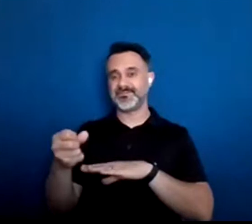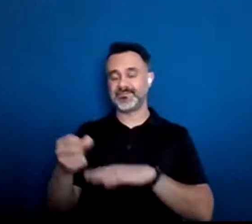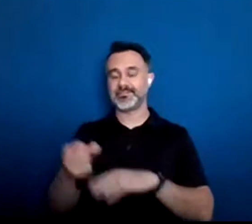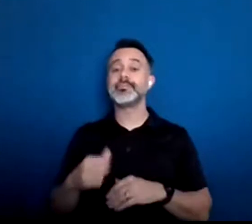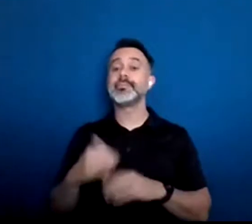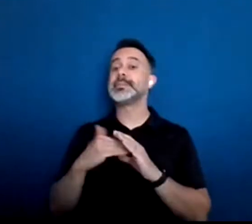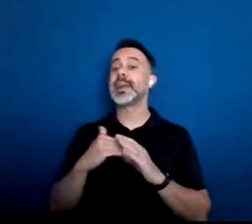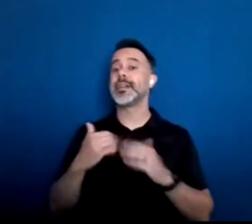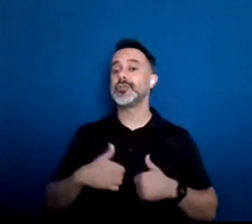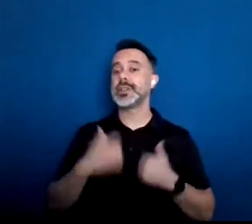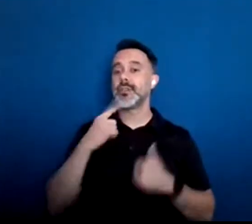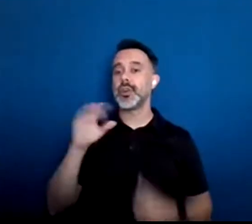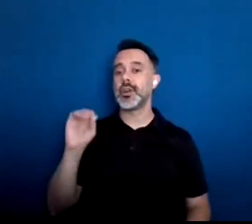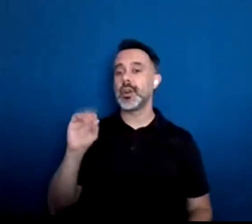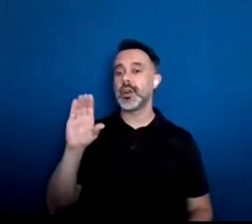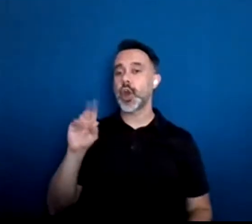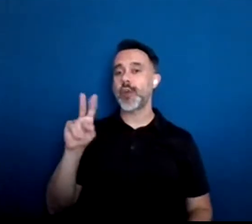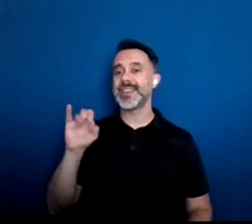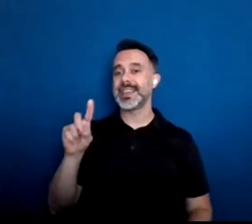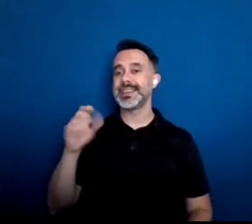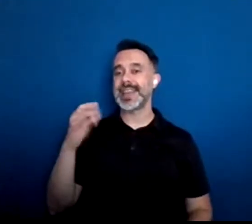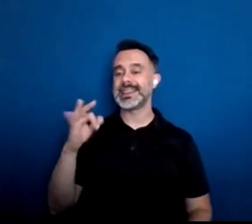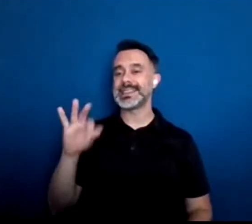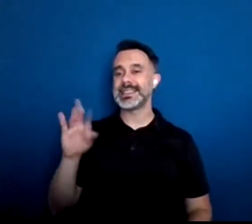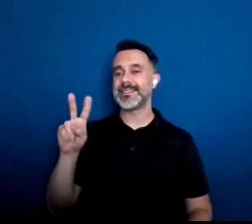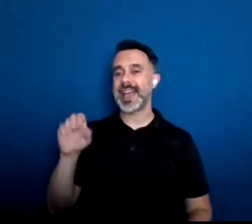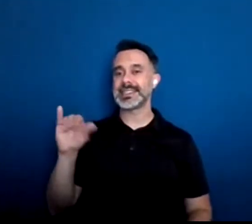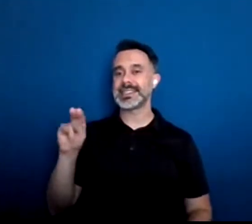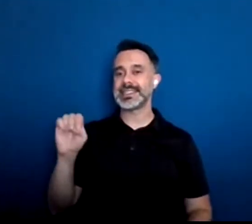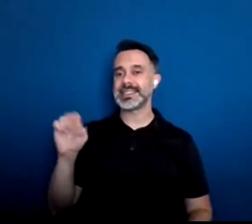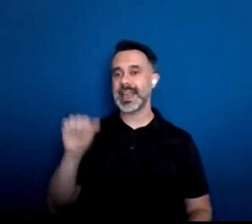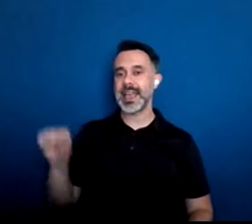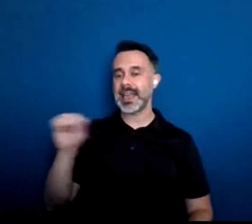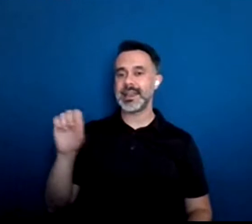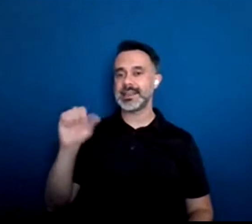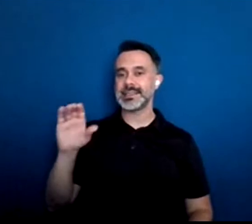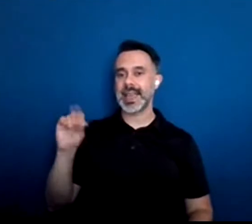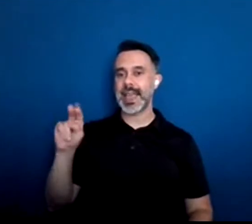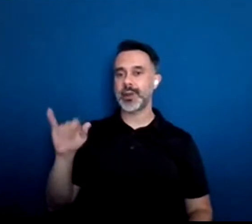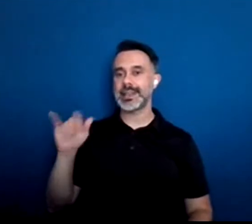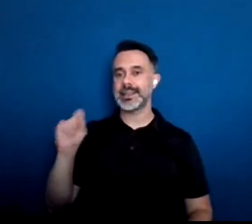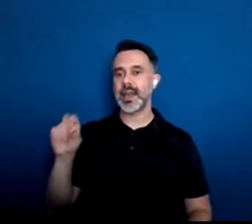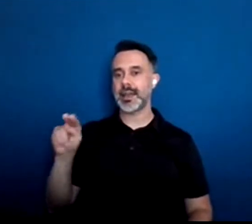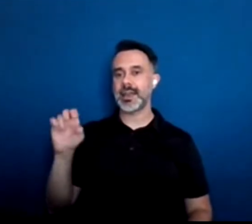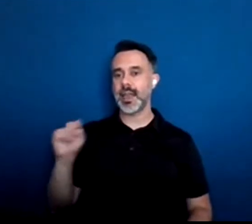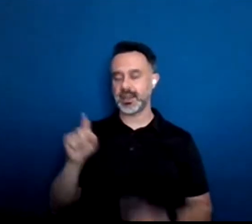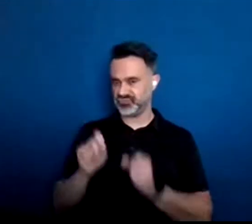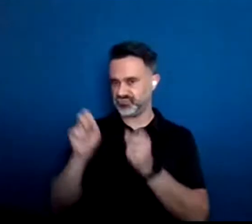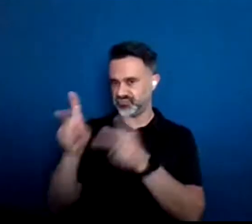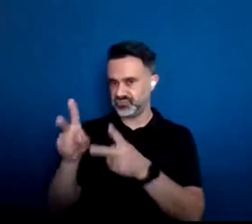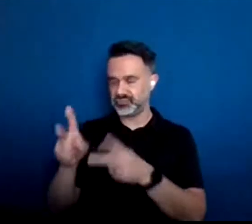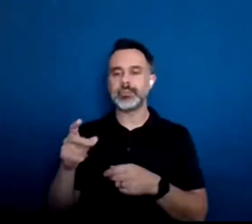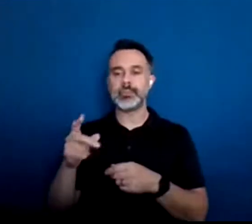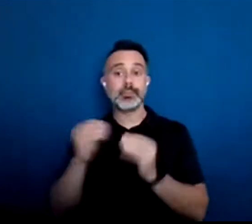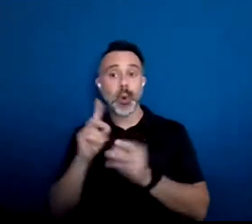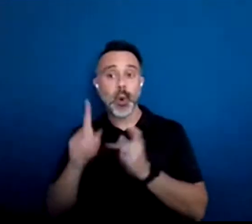for COVID-19 vaccine at saccounty.net if you didn't get your question answered or if you have any follow-up questions. Dr.